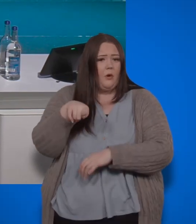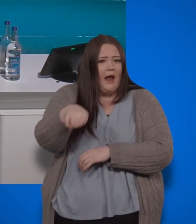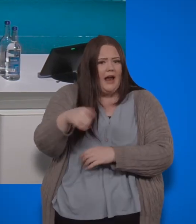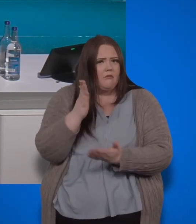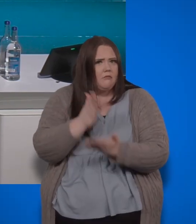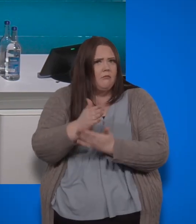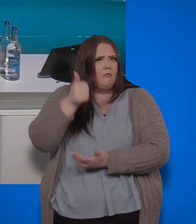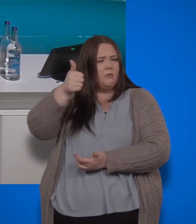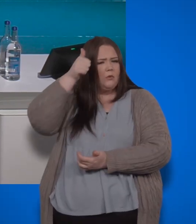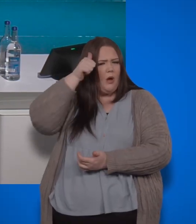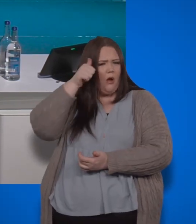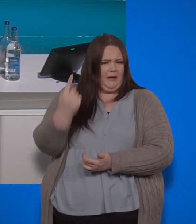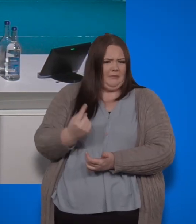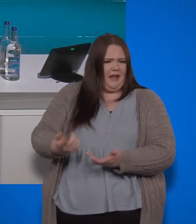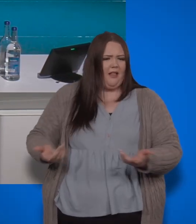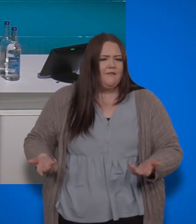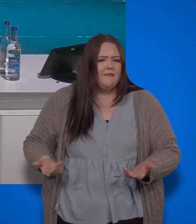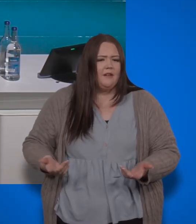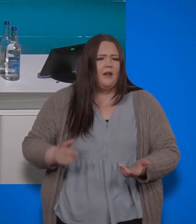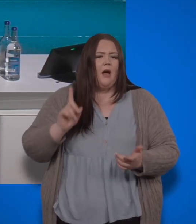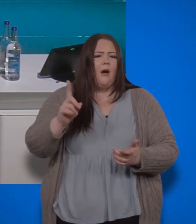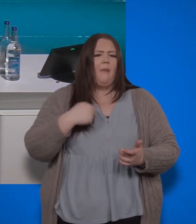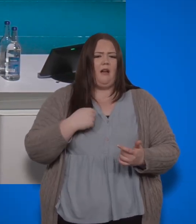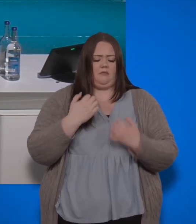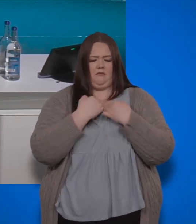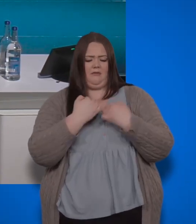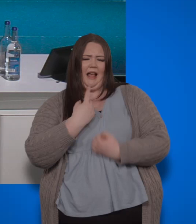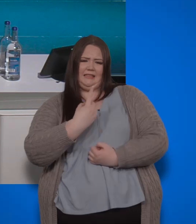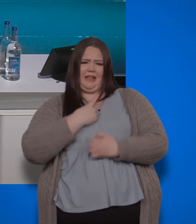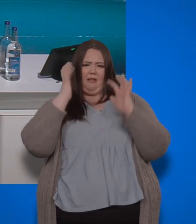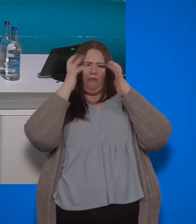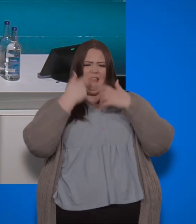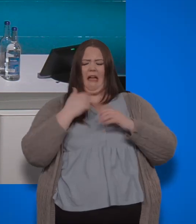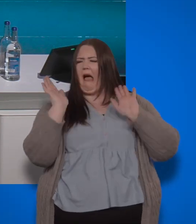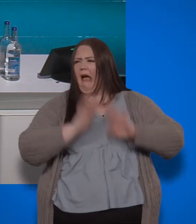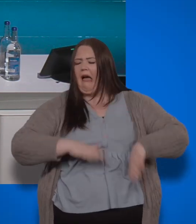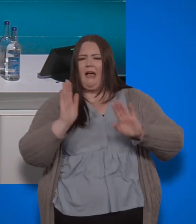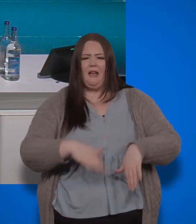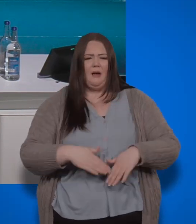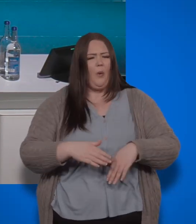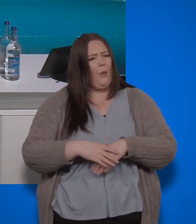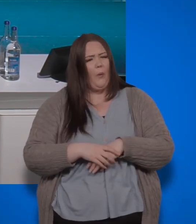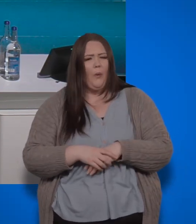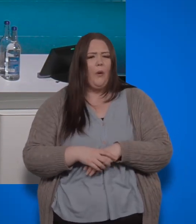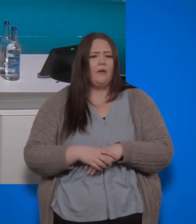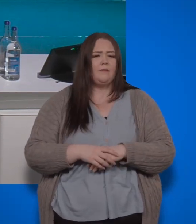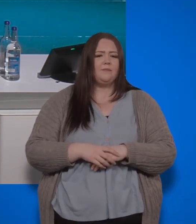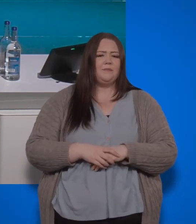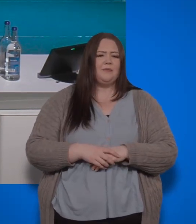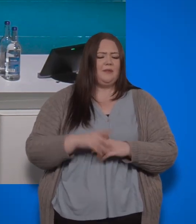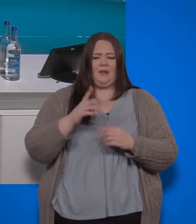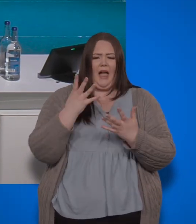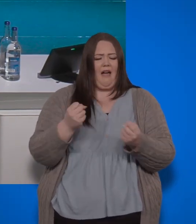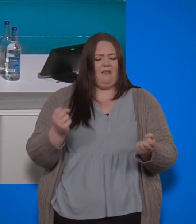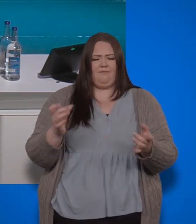seems neuroscientists are very, very scornful about everyone else's brains. When it comes to their own, it's amazingly how sophisticated their understanding is. You know,